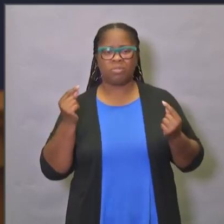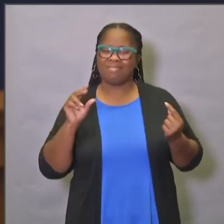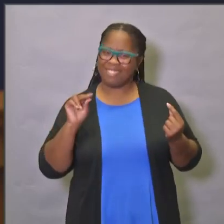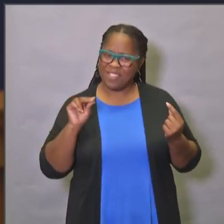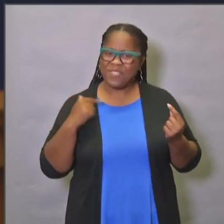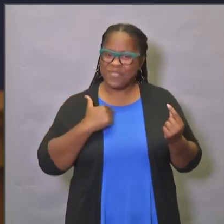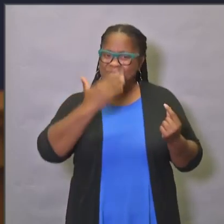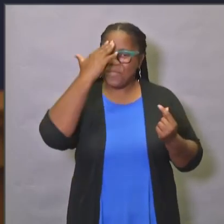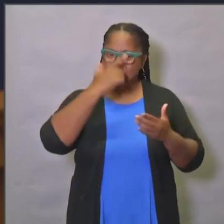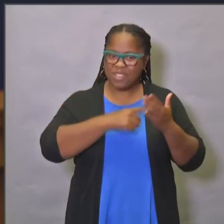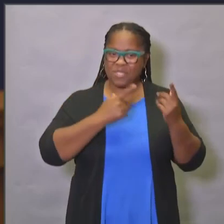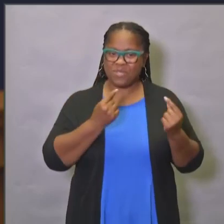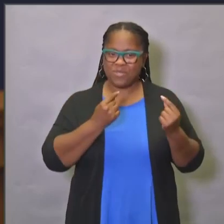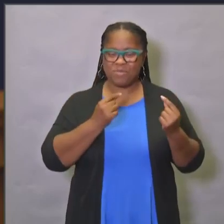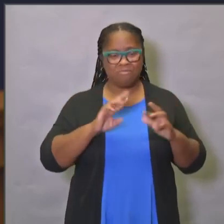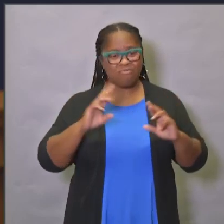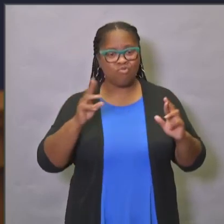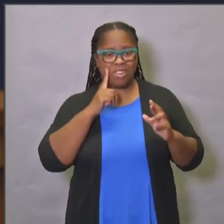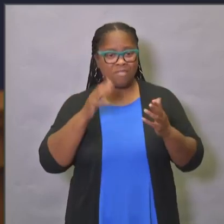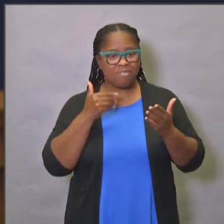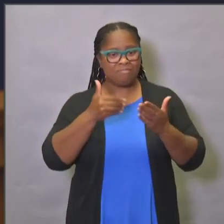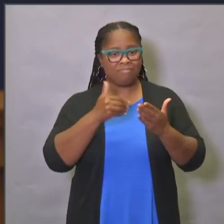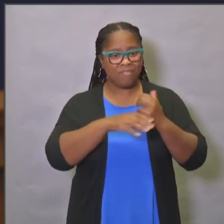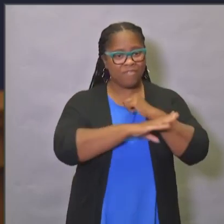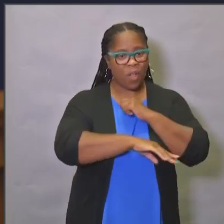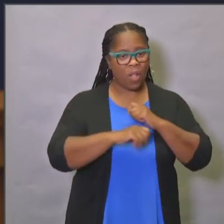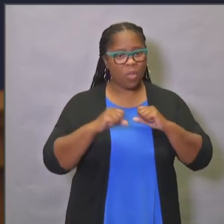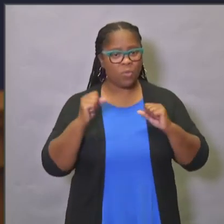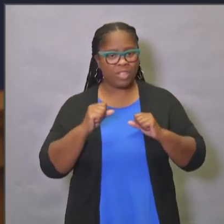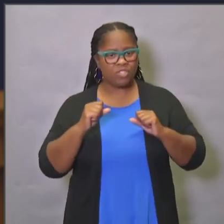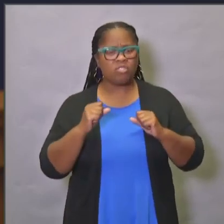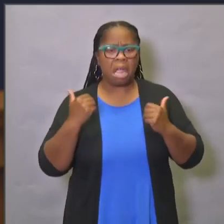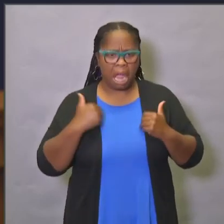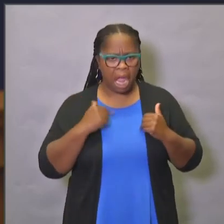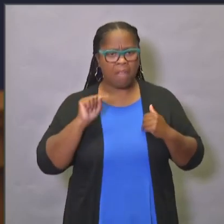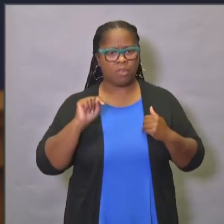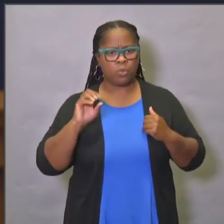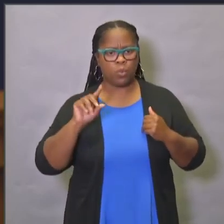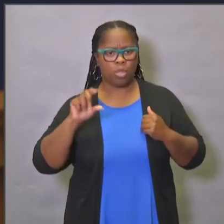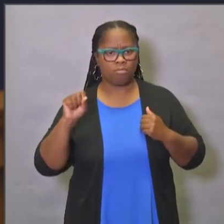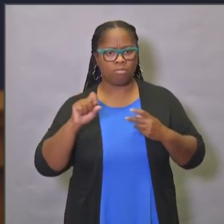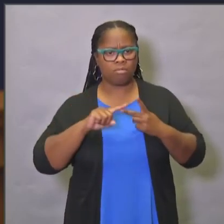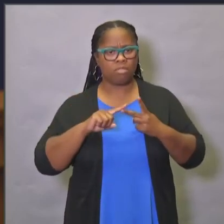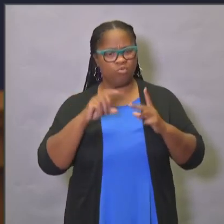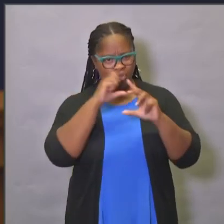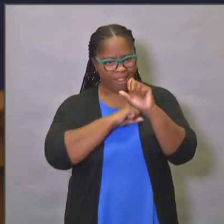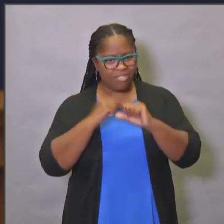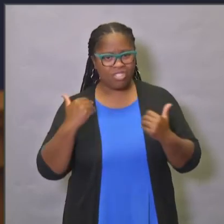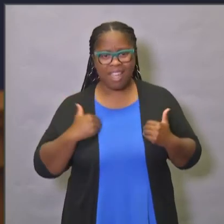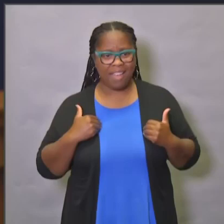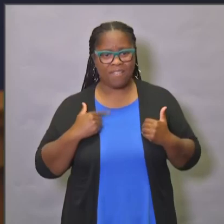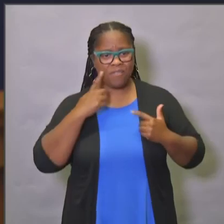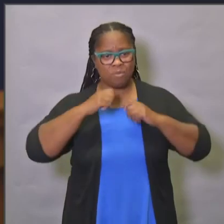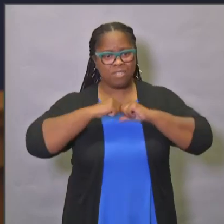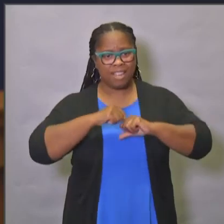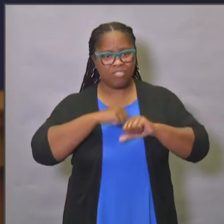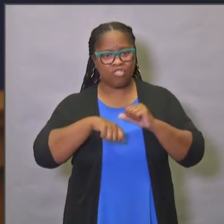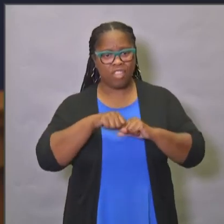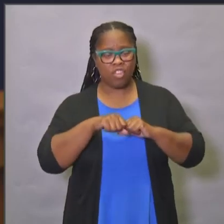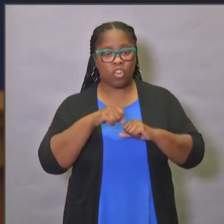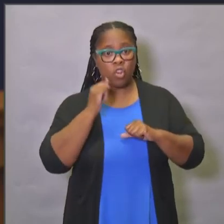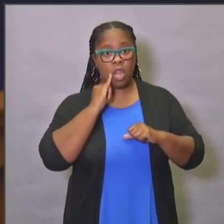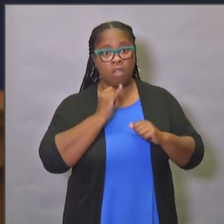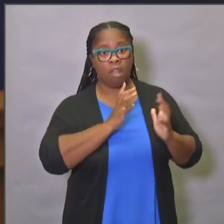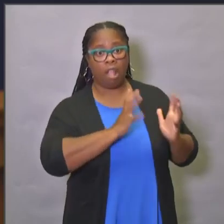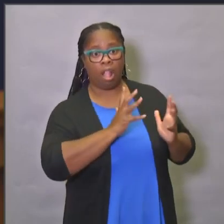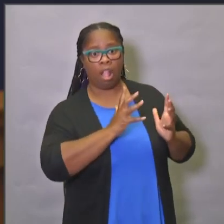and the winter. We have tools and strategies that we've been using to protect each other, and when we use them, they do work. As